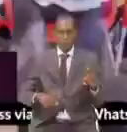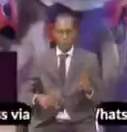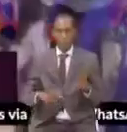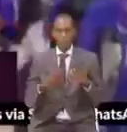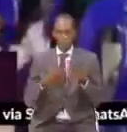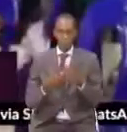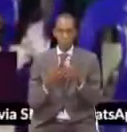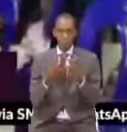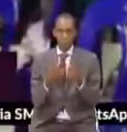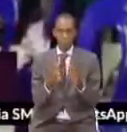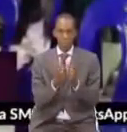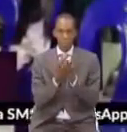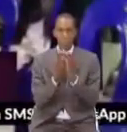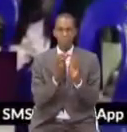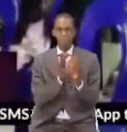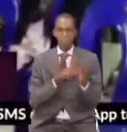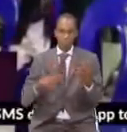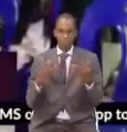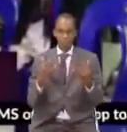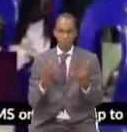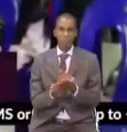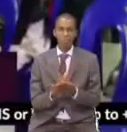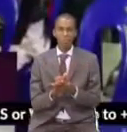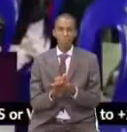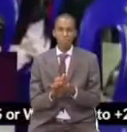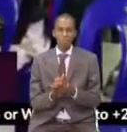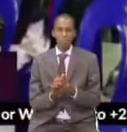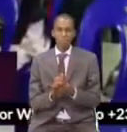Make sure you go at the very back.